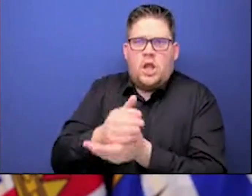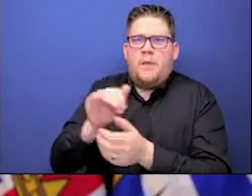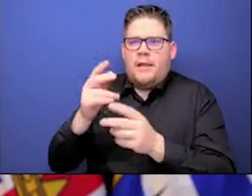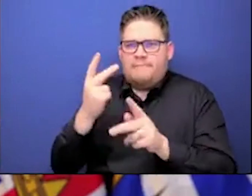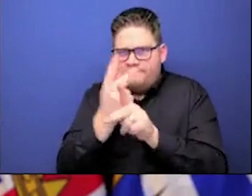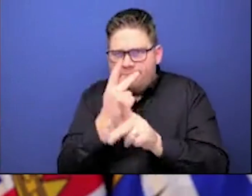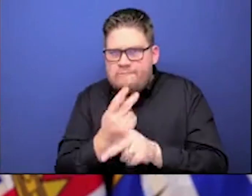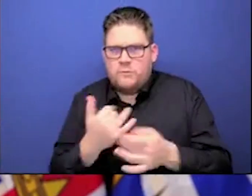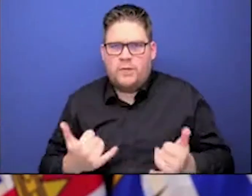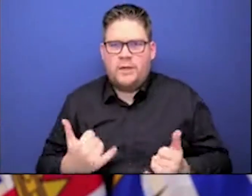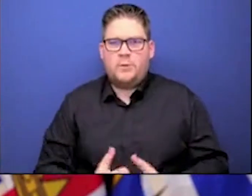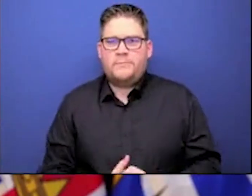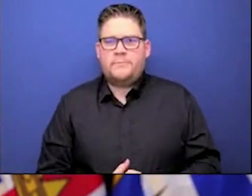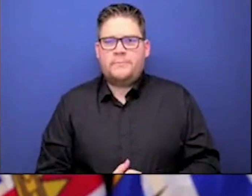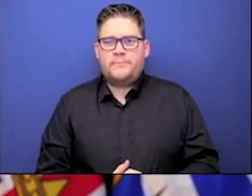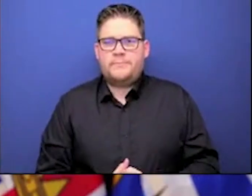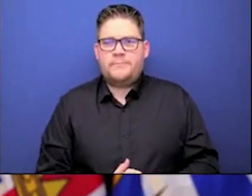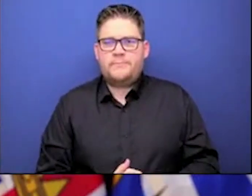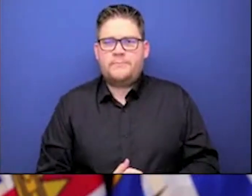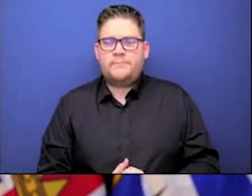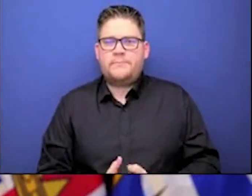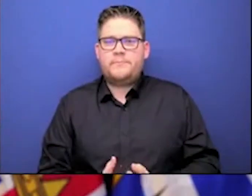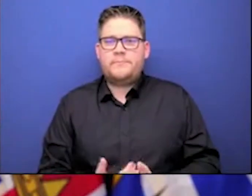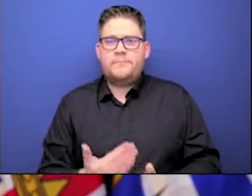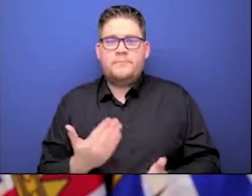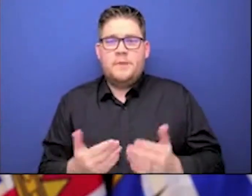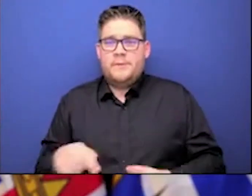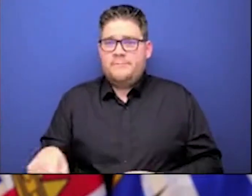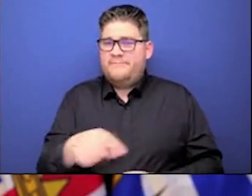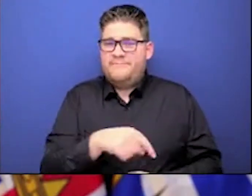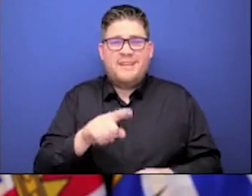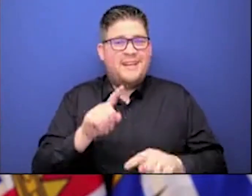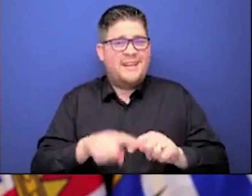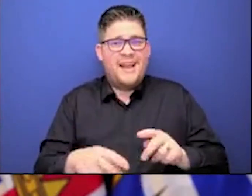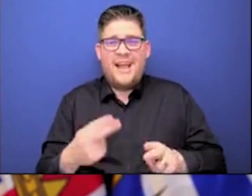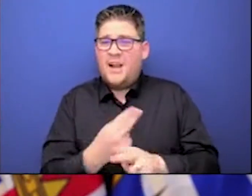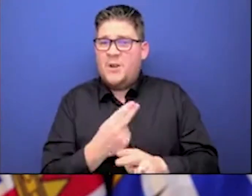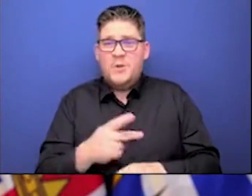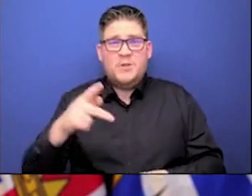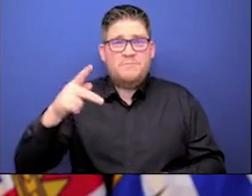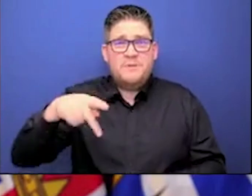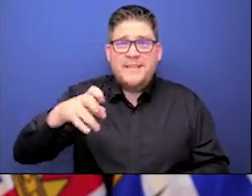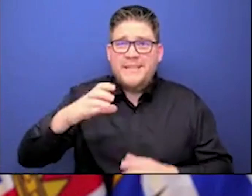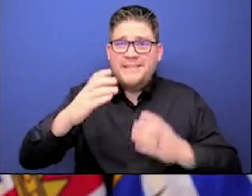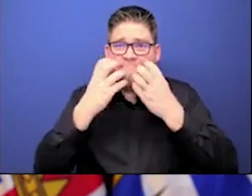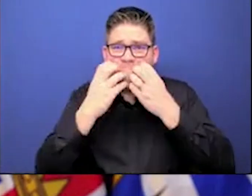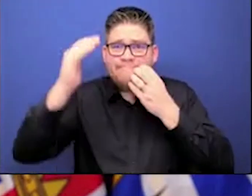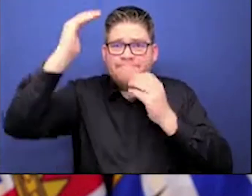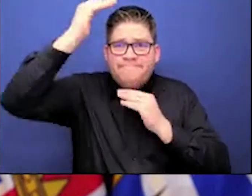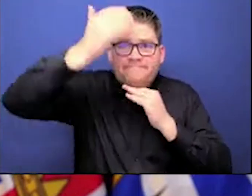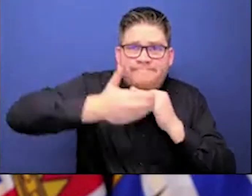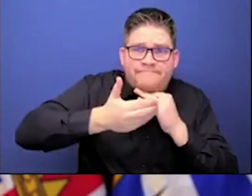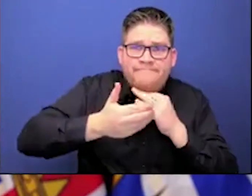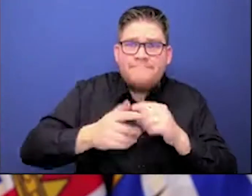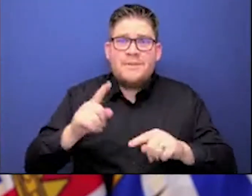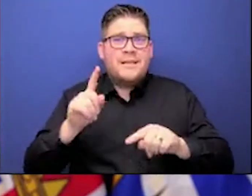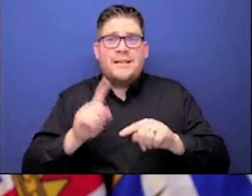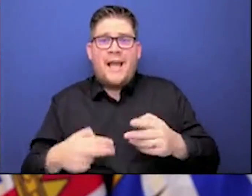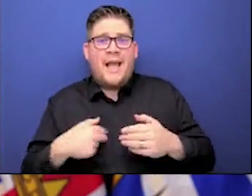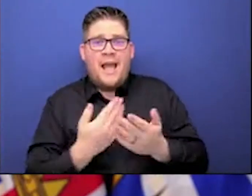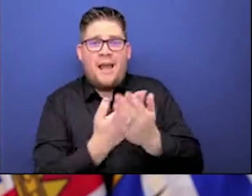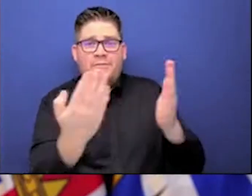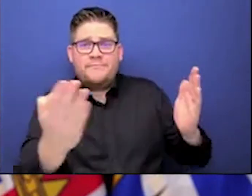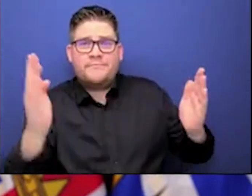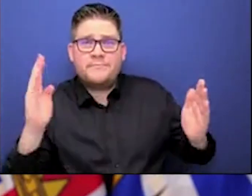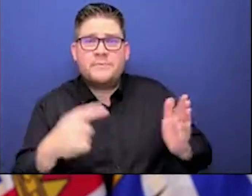ability to effectively use personal protective equipment and barriers in their workplace. And food processing is the